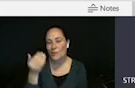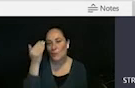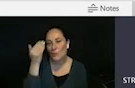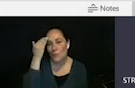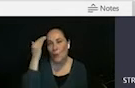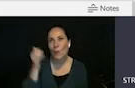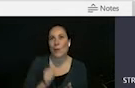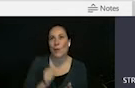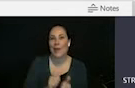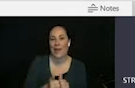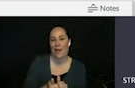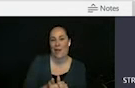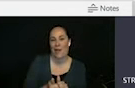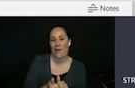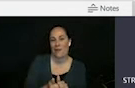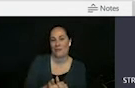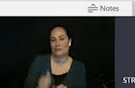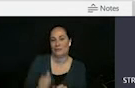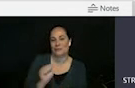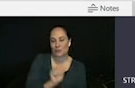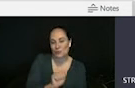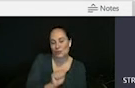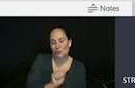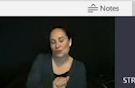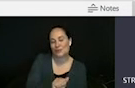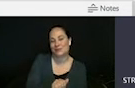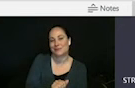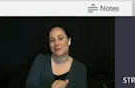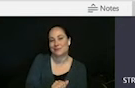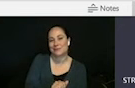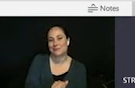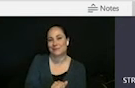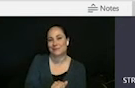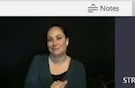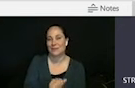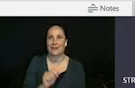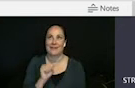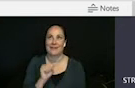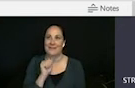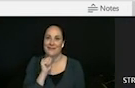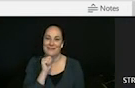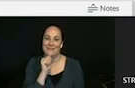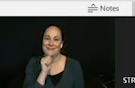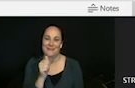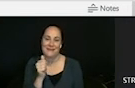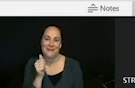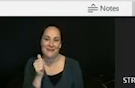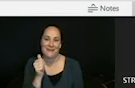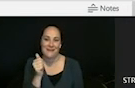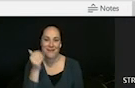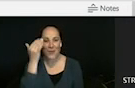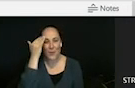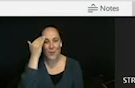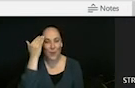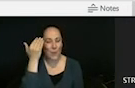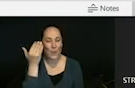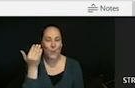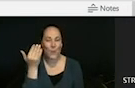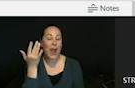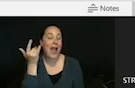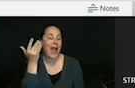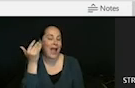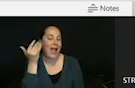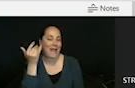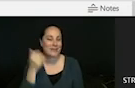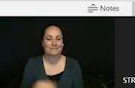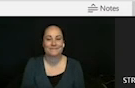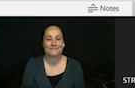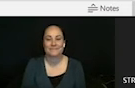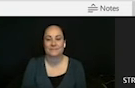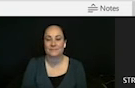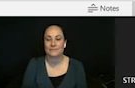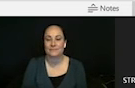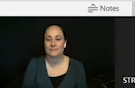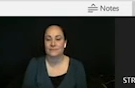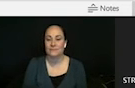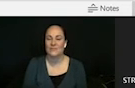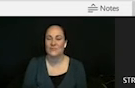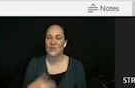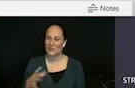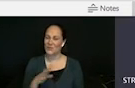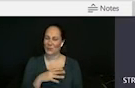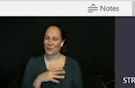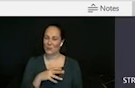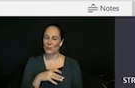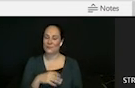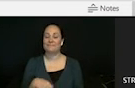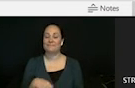don't know why it works the way it works. Sure. And then this is the cool bit, right? So I teach math too.